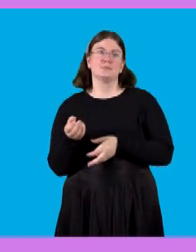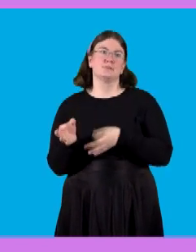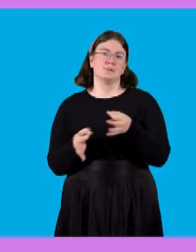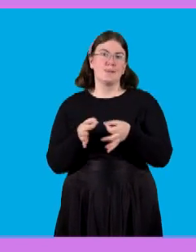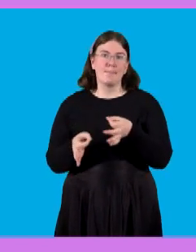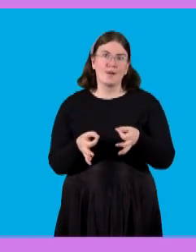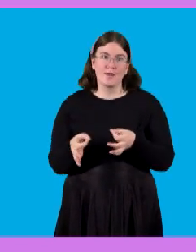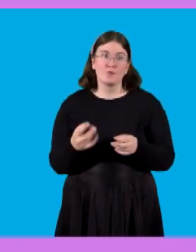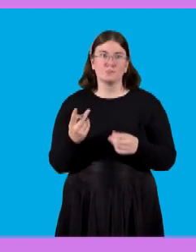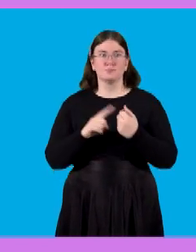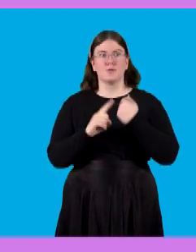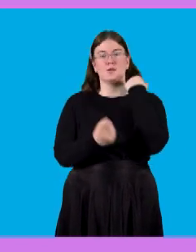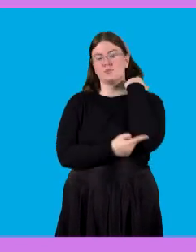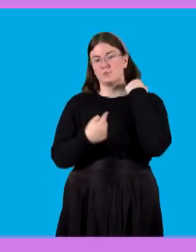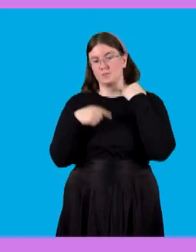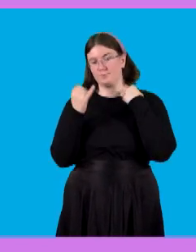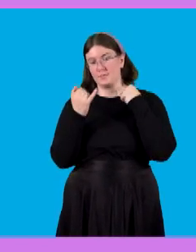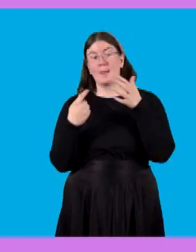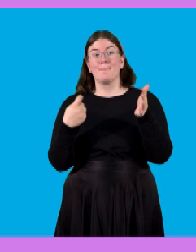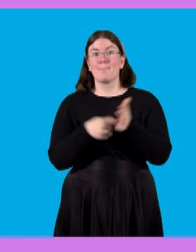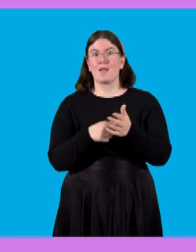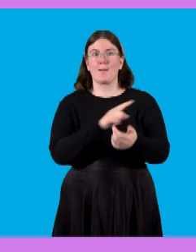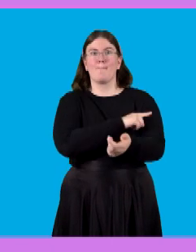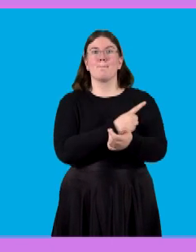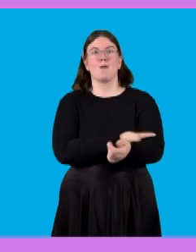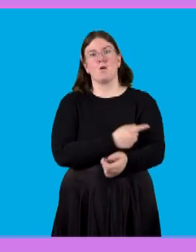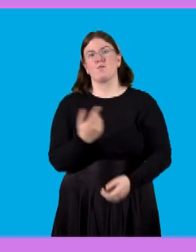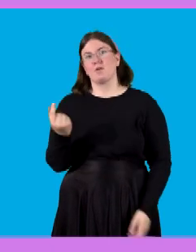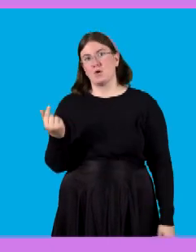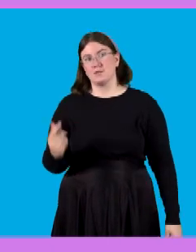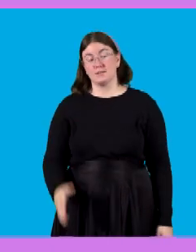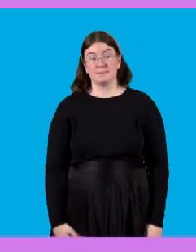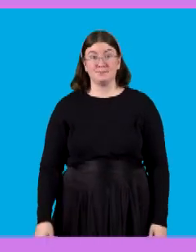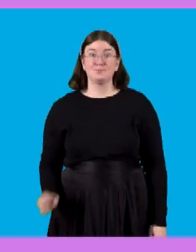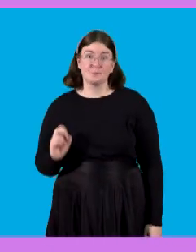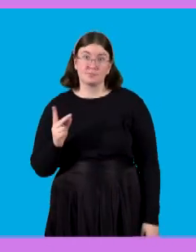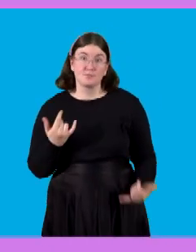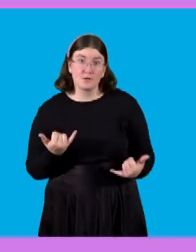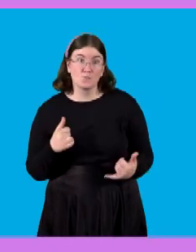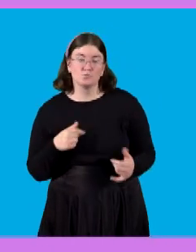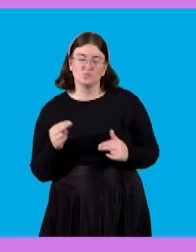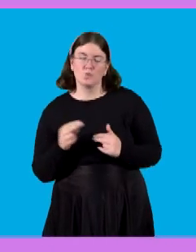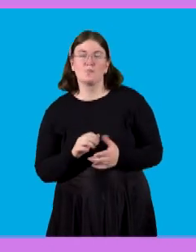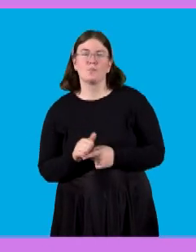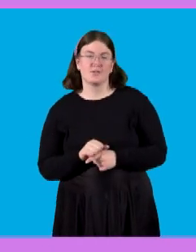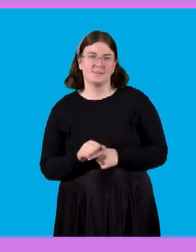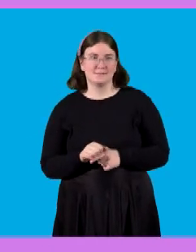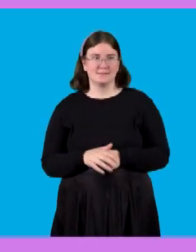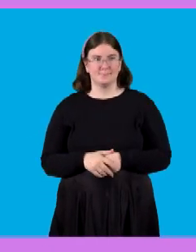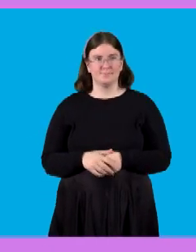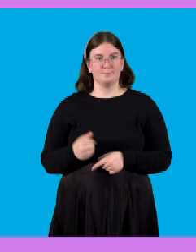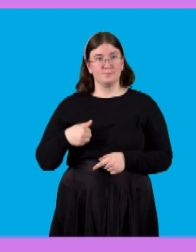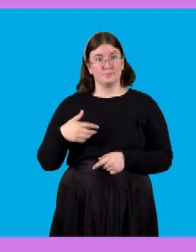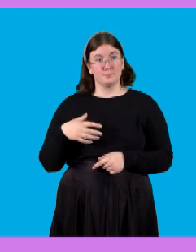then lastly, we'll also look at the buying power of a currency. Okay, so let us quickly do a short practice,